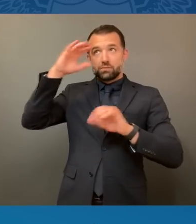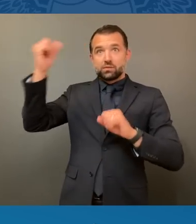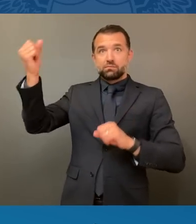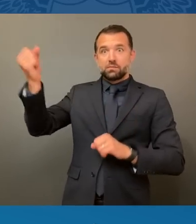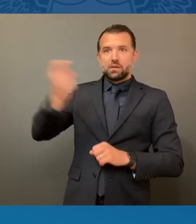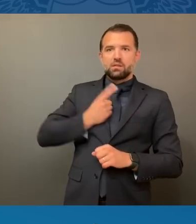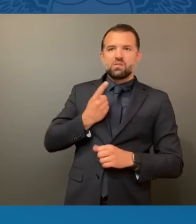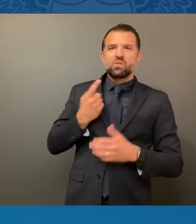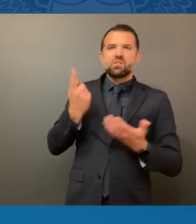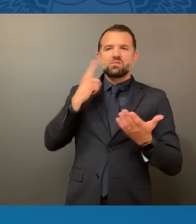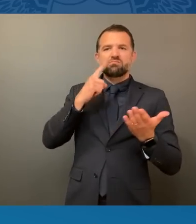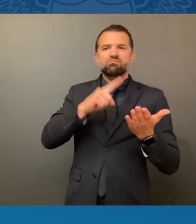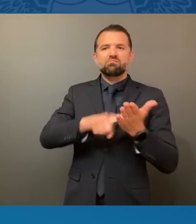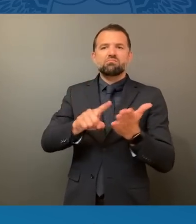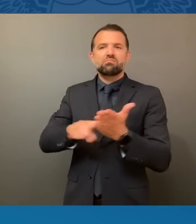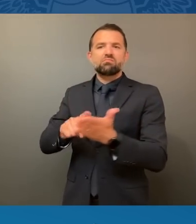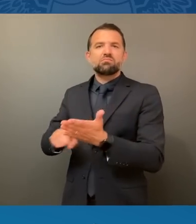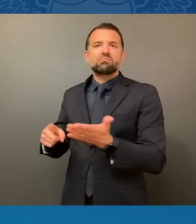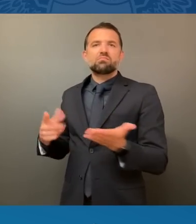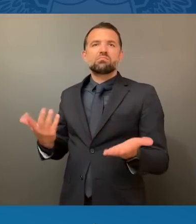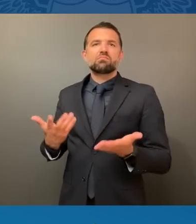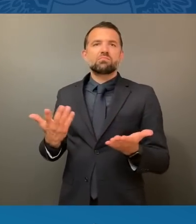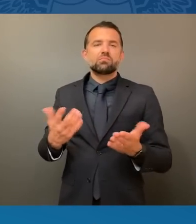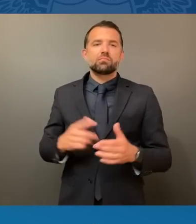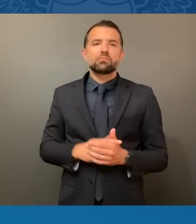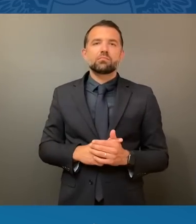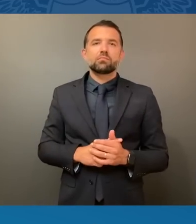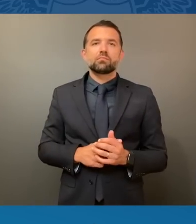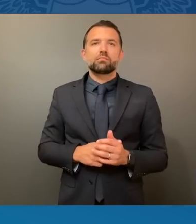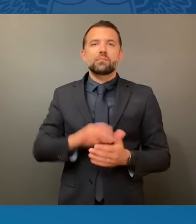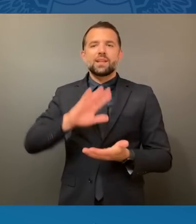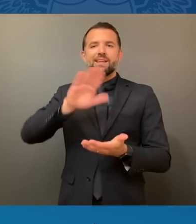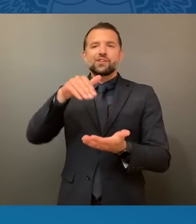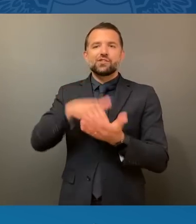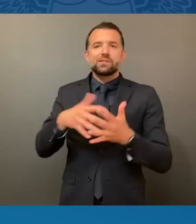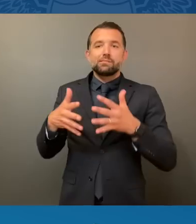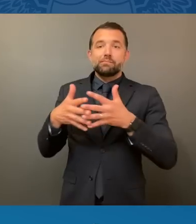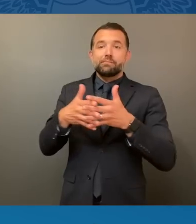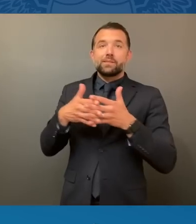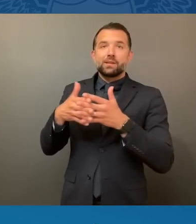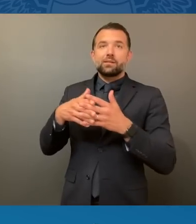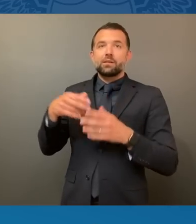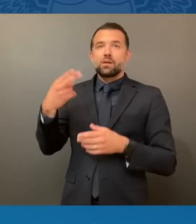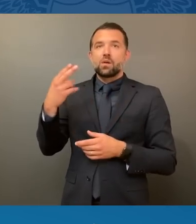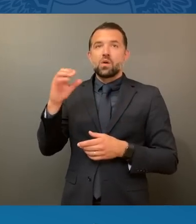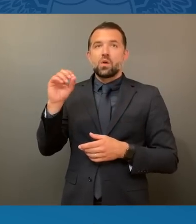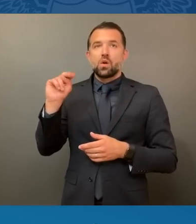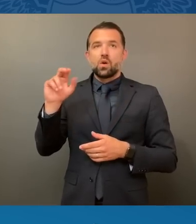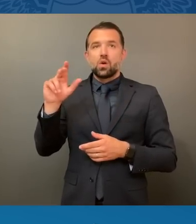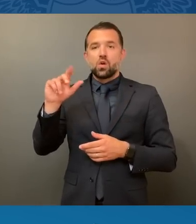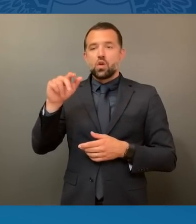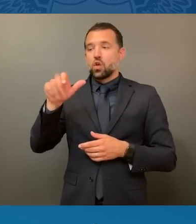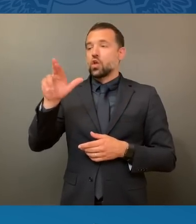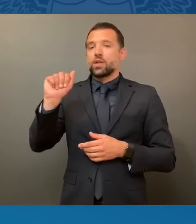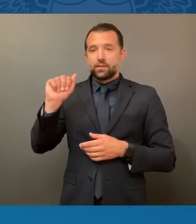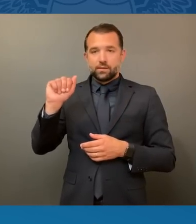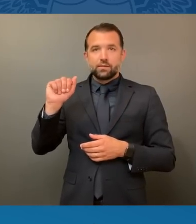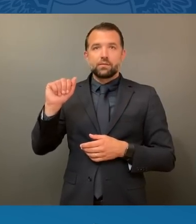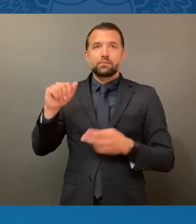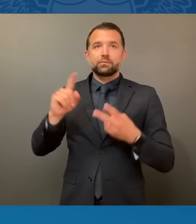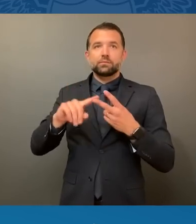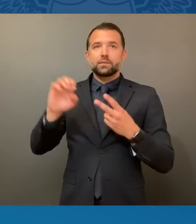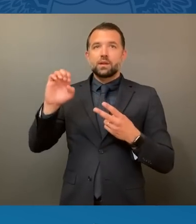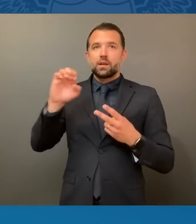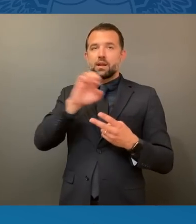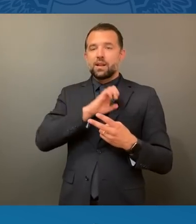causes of irregular migration from the northern part of Central America, in particular Honduras and El Salvador and Guatemala. So there,